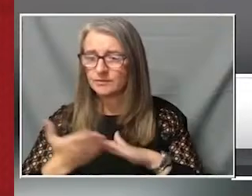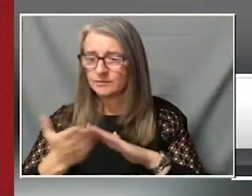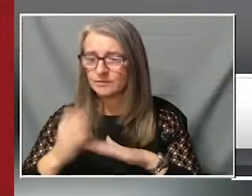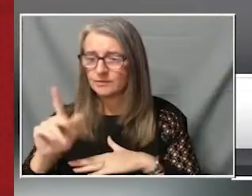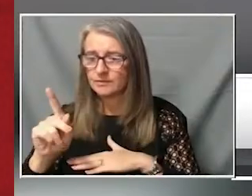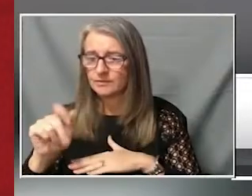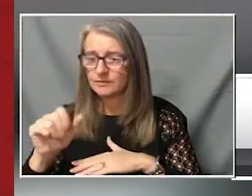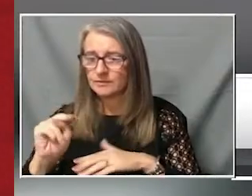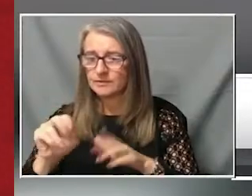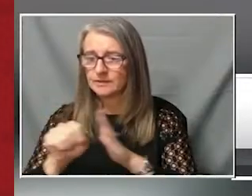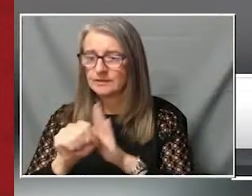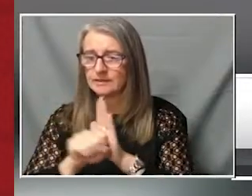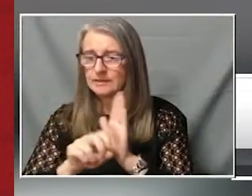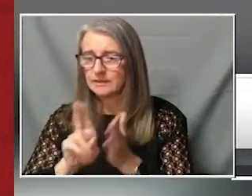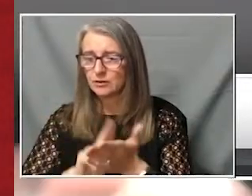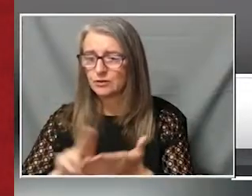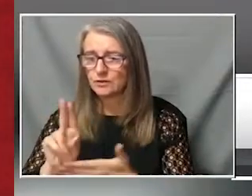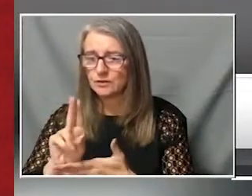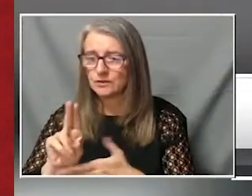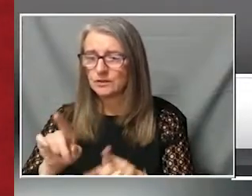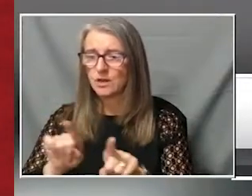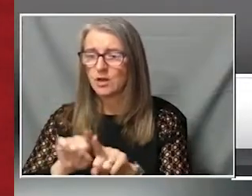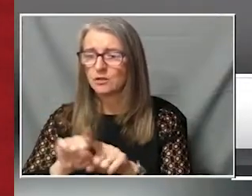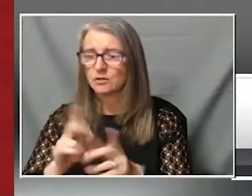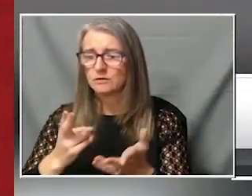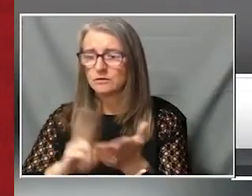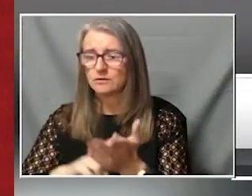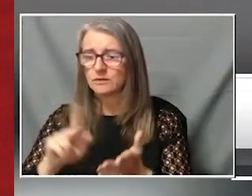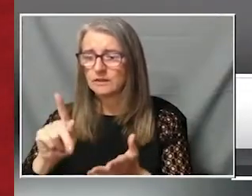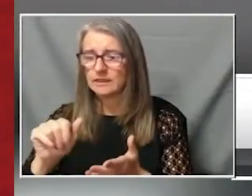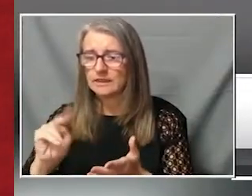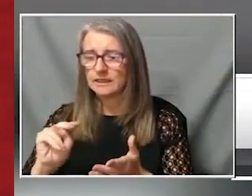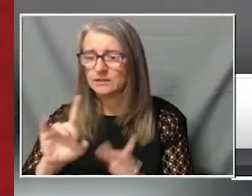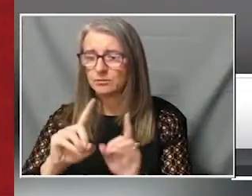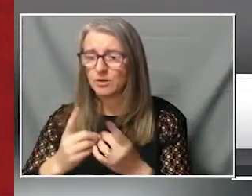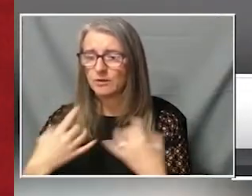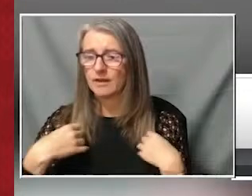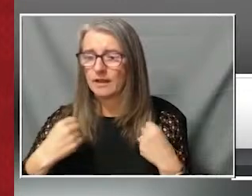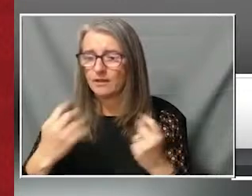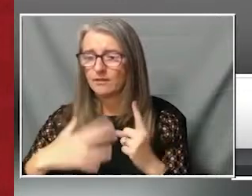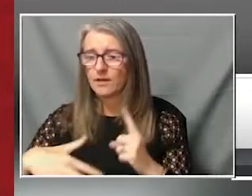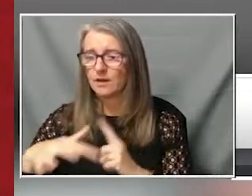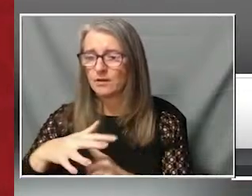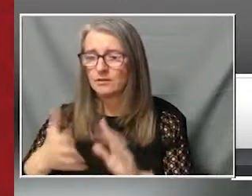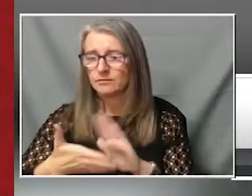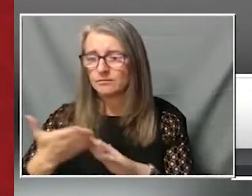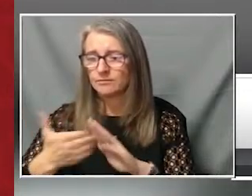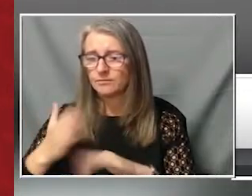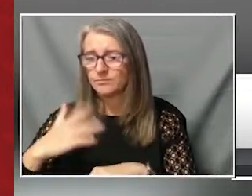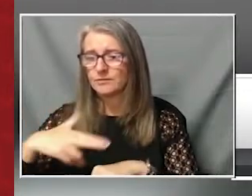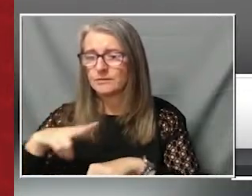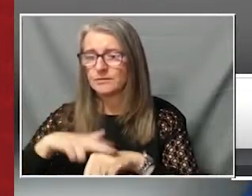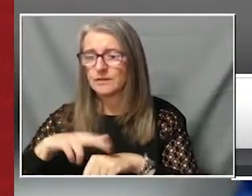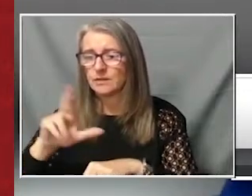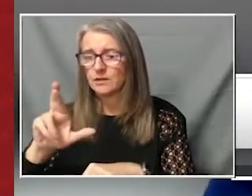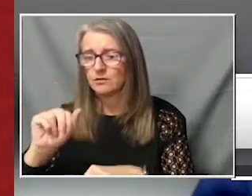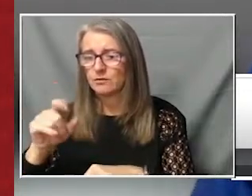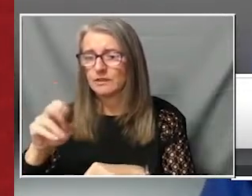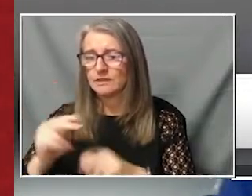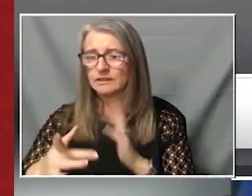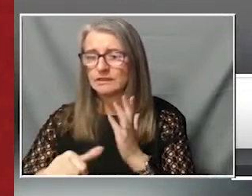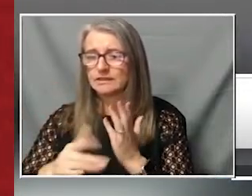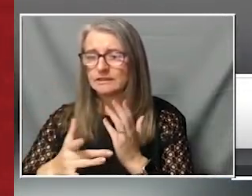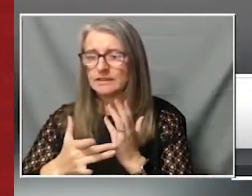Kansas State University. We also, by contract with the Kansas Department of Health and Environment, we also operate the National Radon Technical